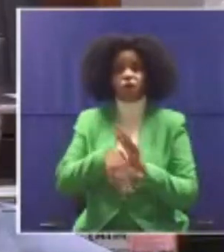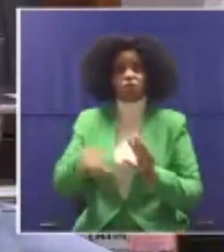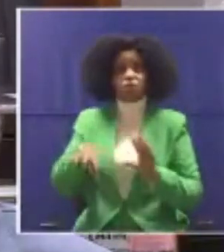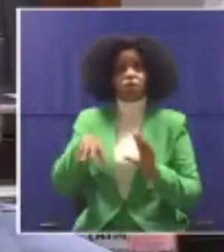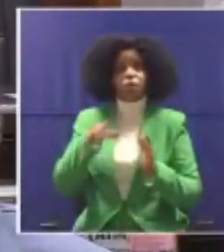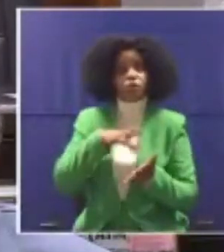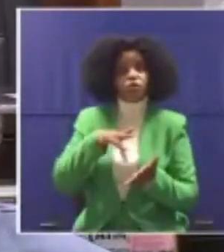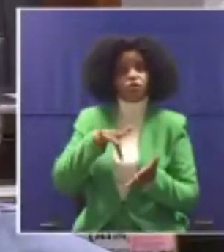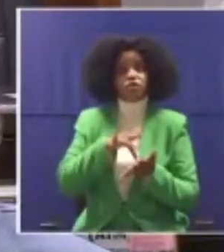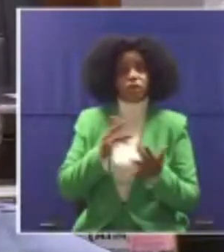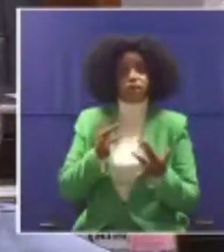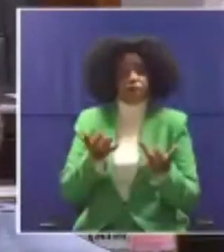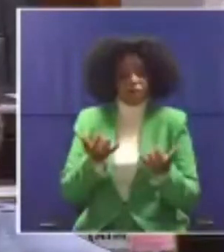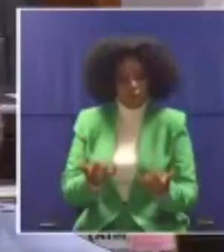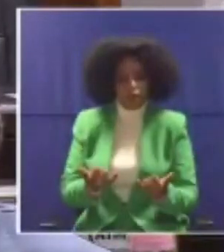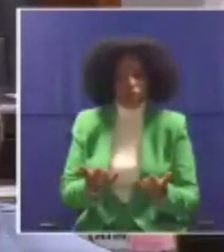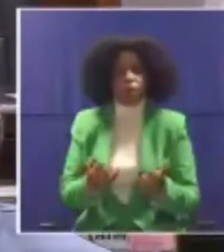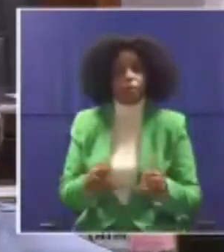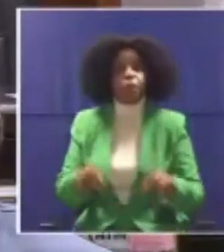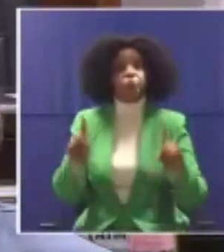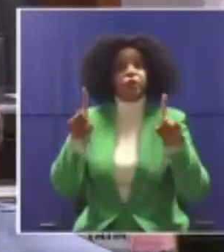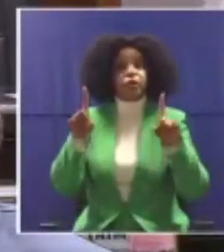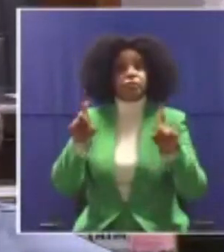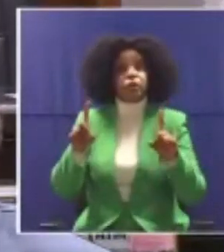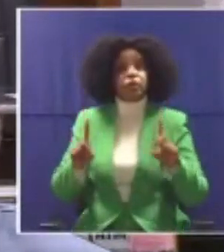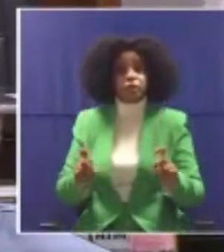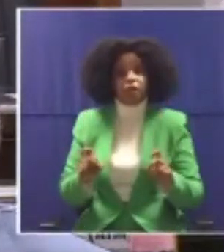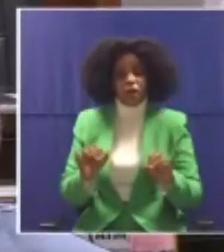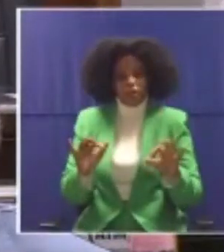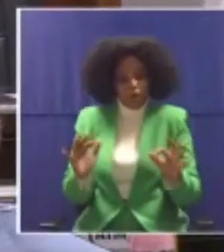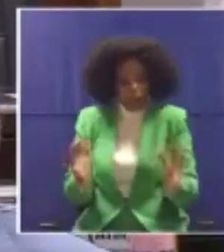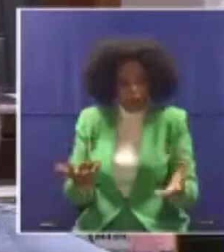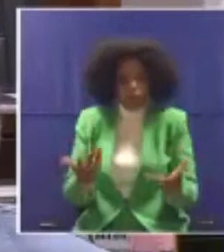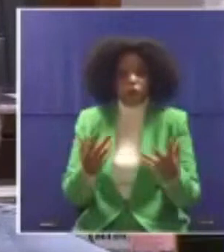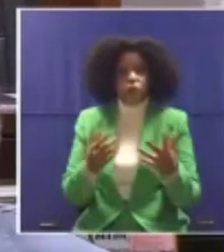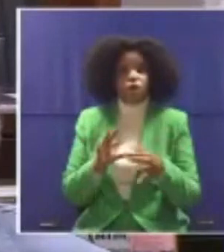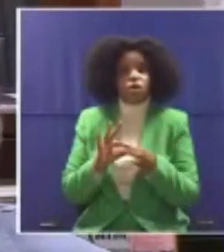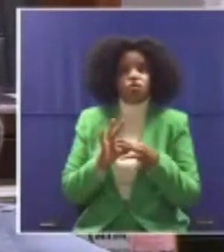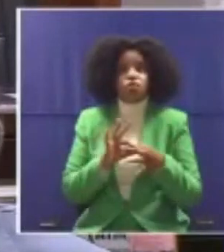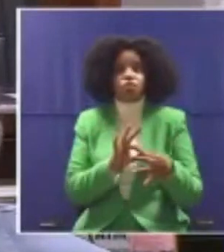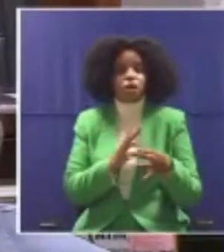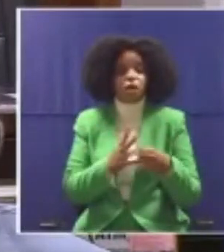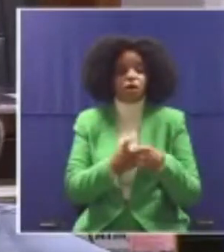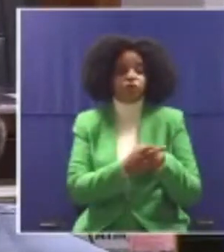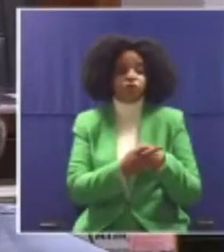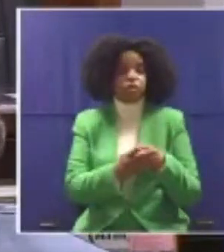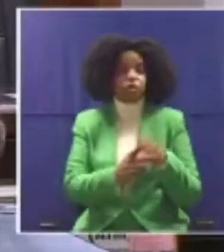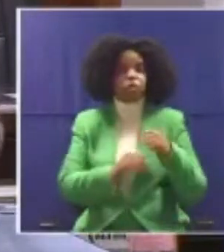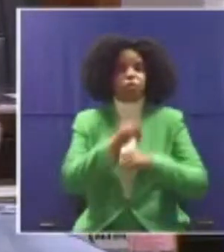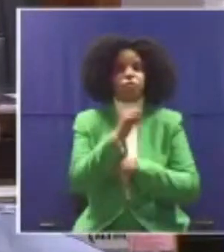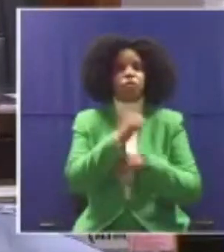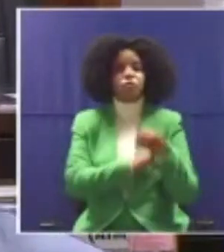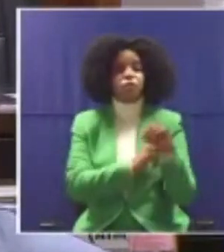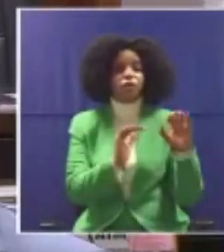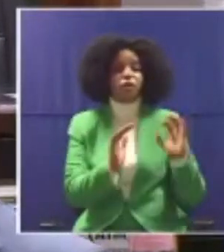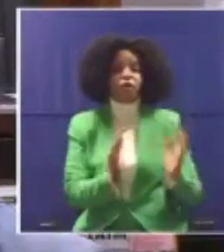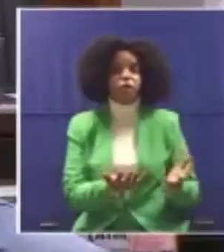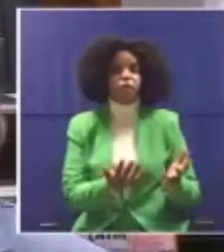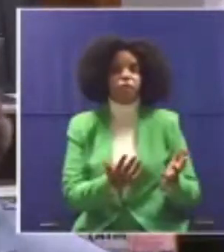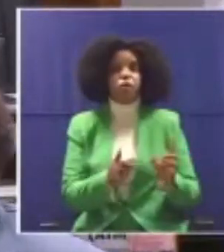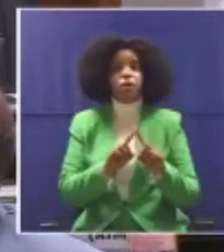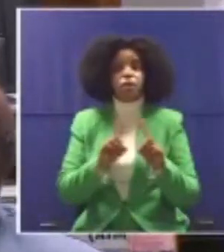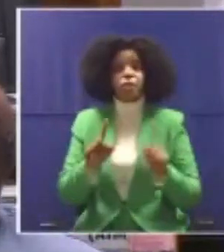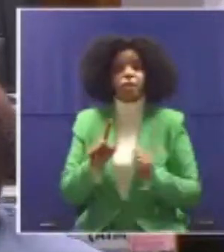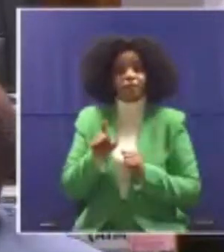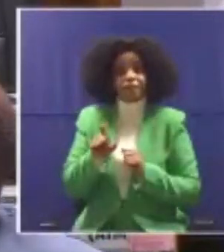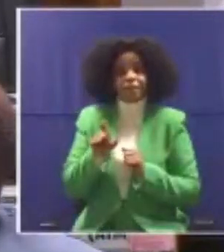policy positions into principles in terms of how a coalition should be structured. It is not technically correct to say that coalitions are